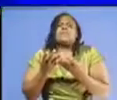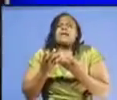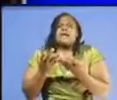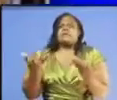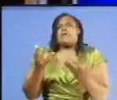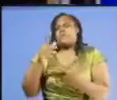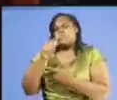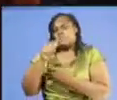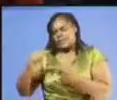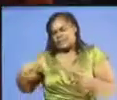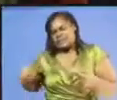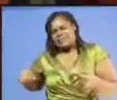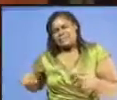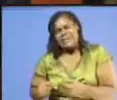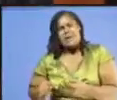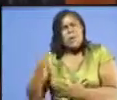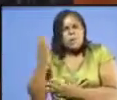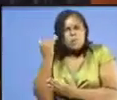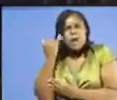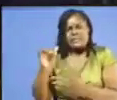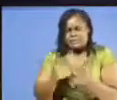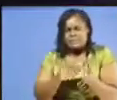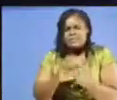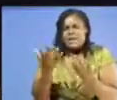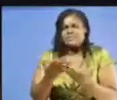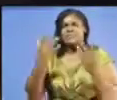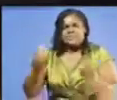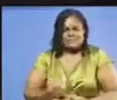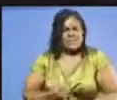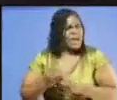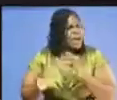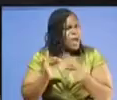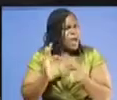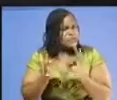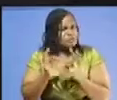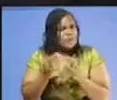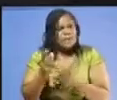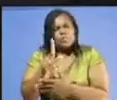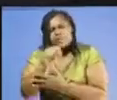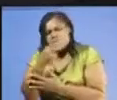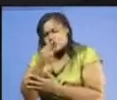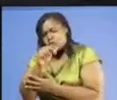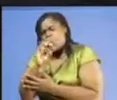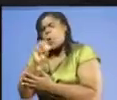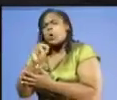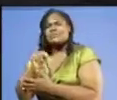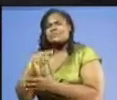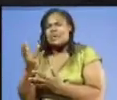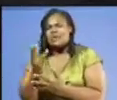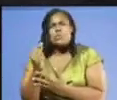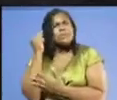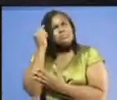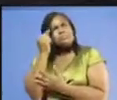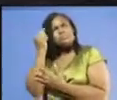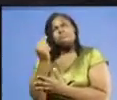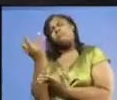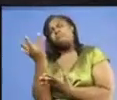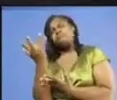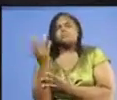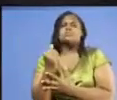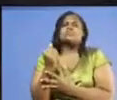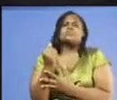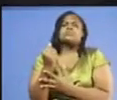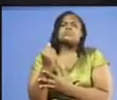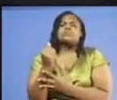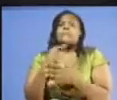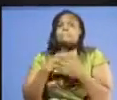flesh. Have you ever wondered, why is it the Bible did not explain what the thorn is? We speculate. But God has a